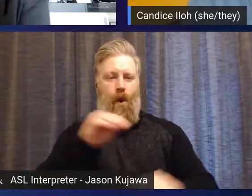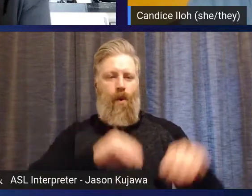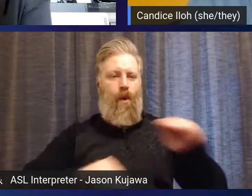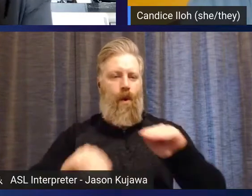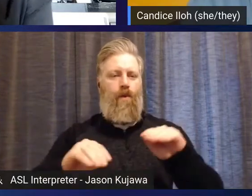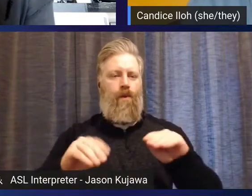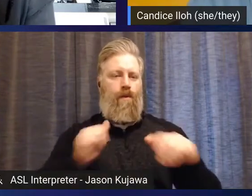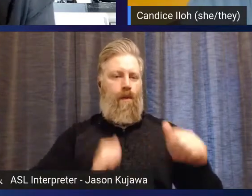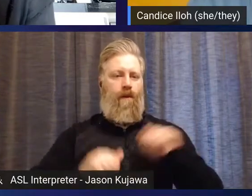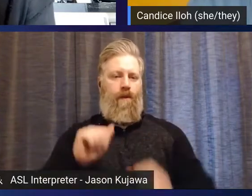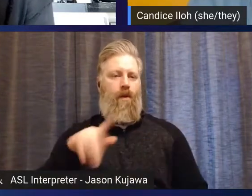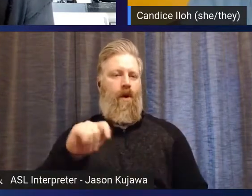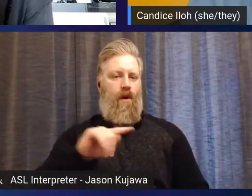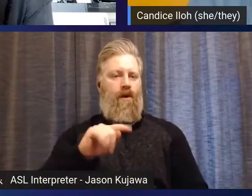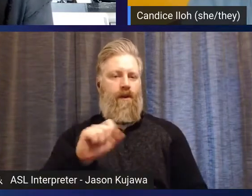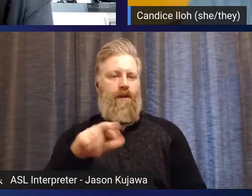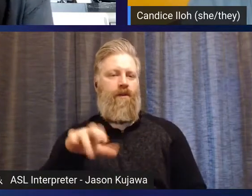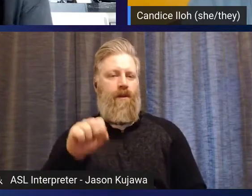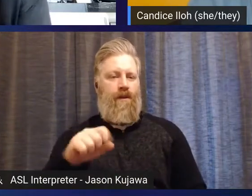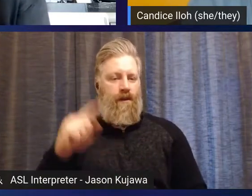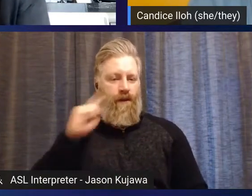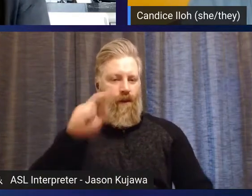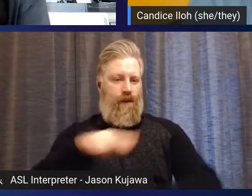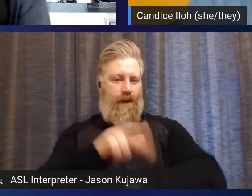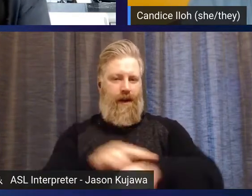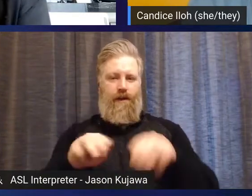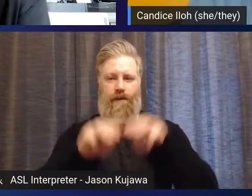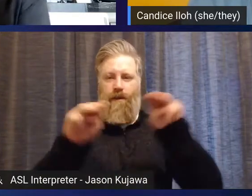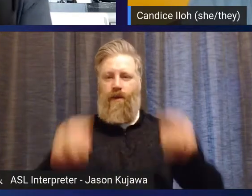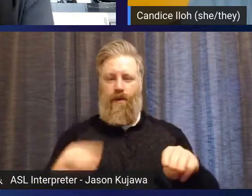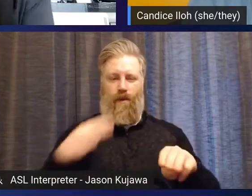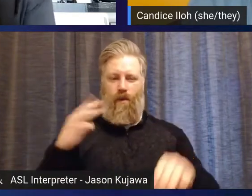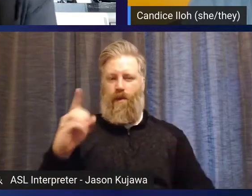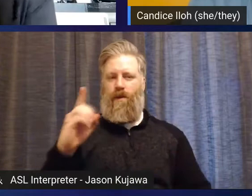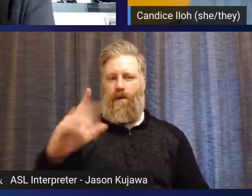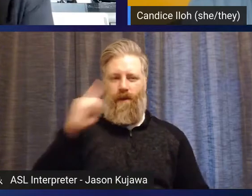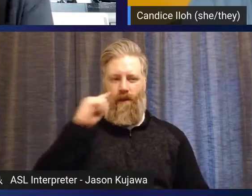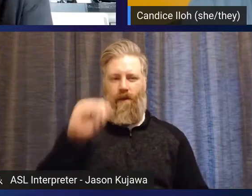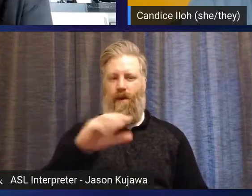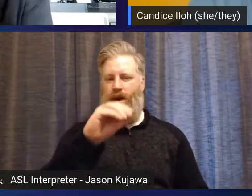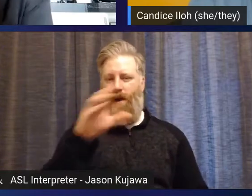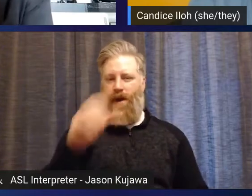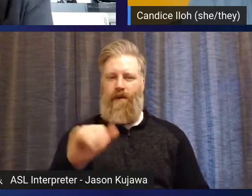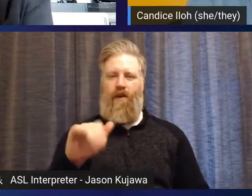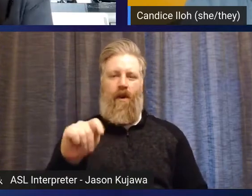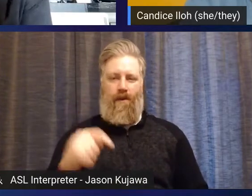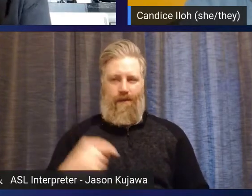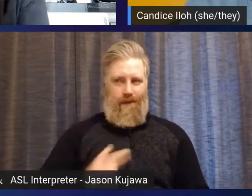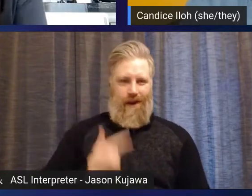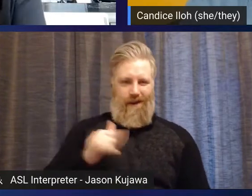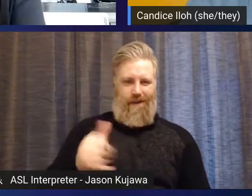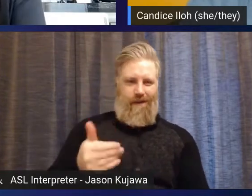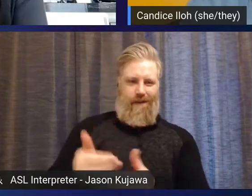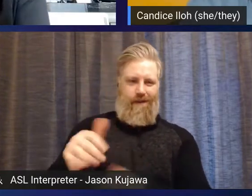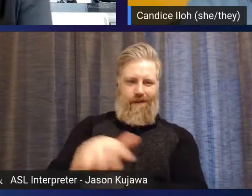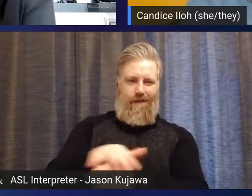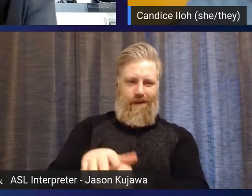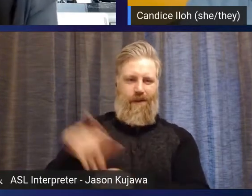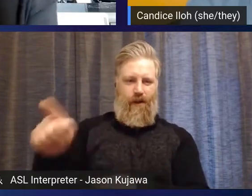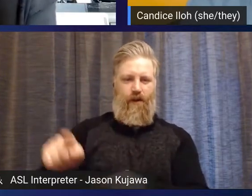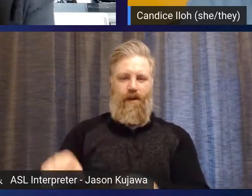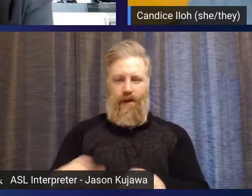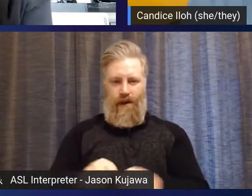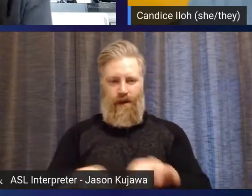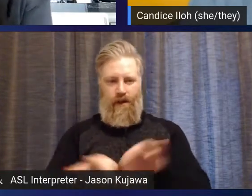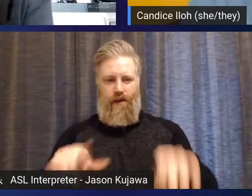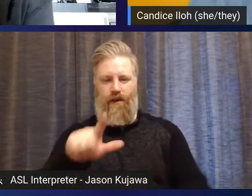National Museum of African Art in Washington, D.C., where I live. She completed an MFA degree at Lesley University.